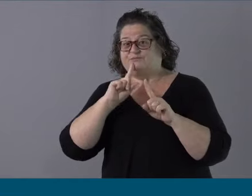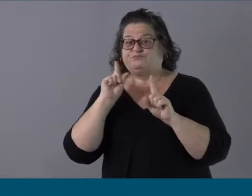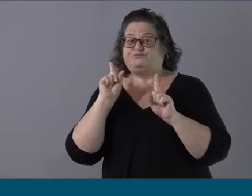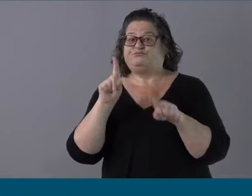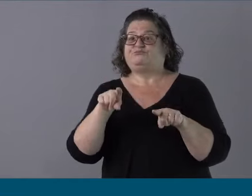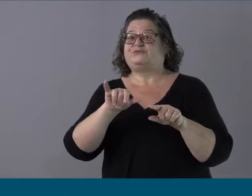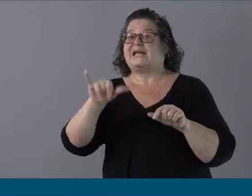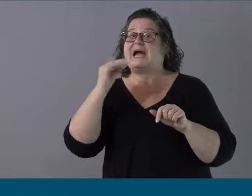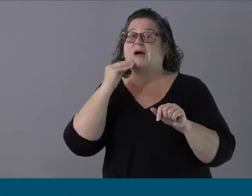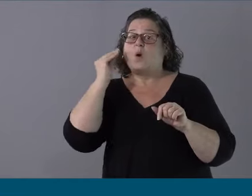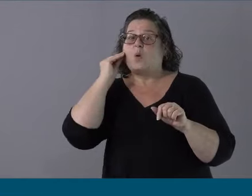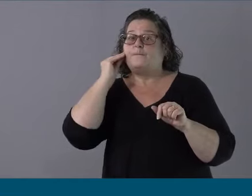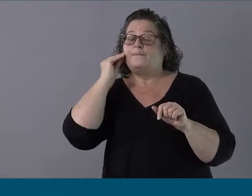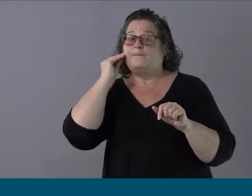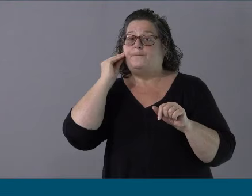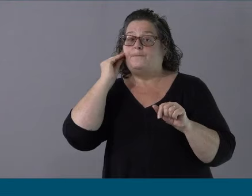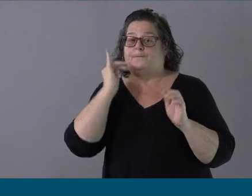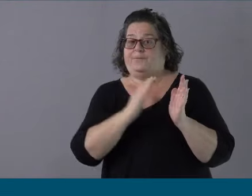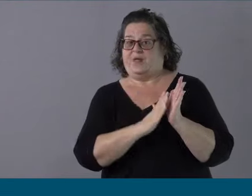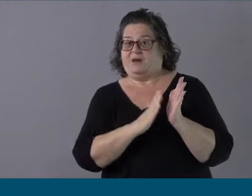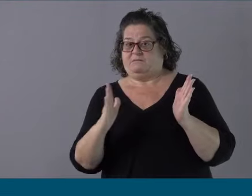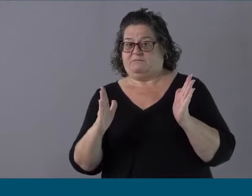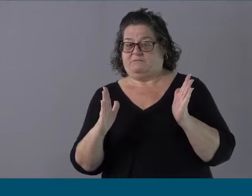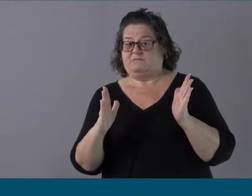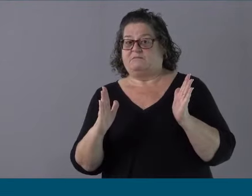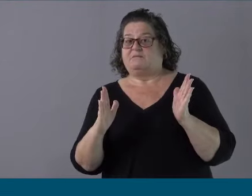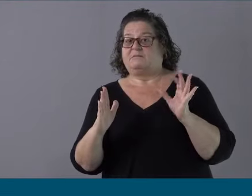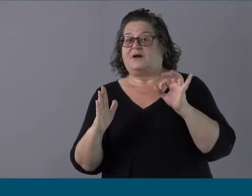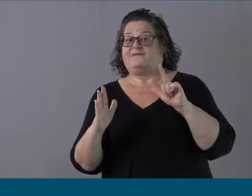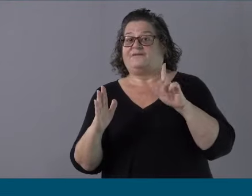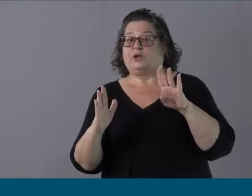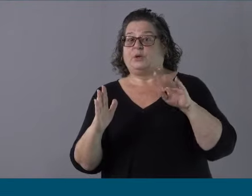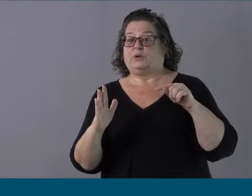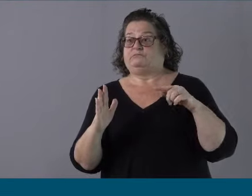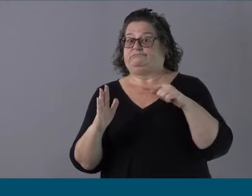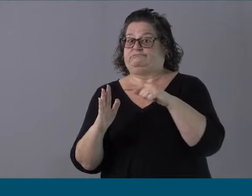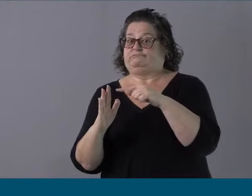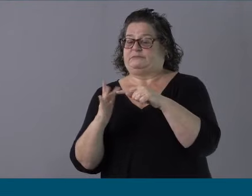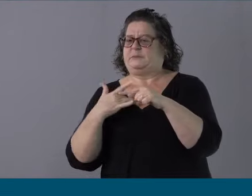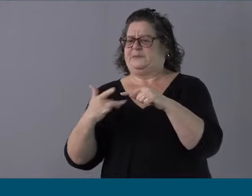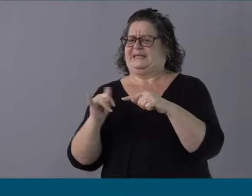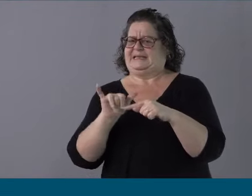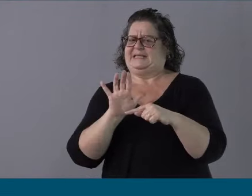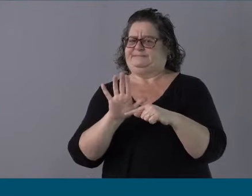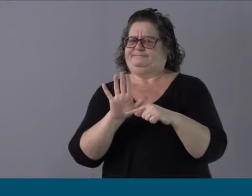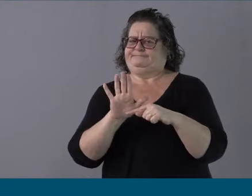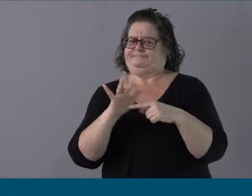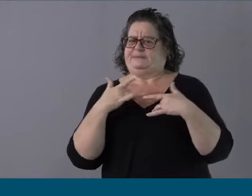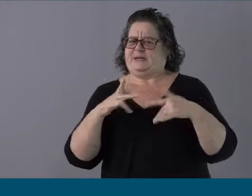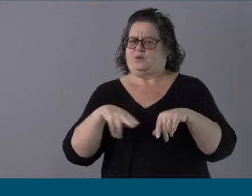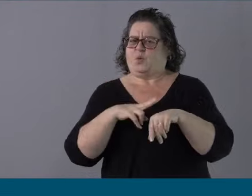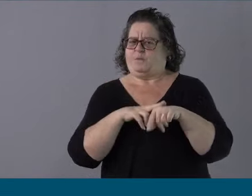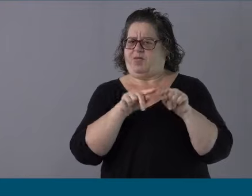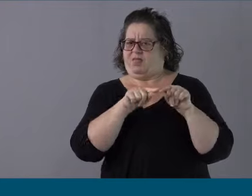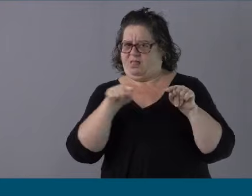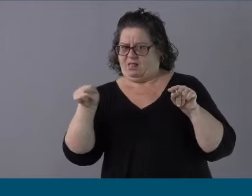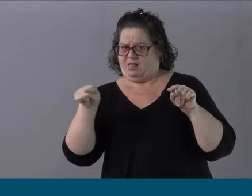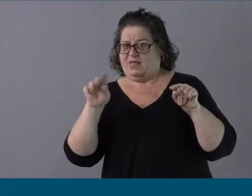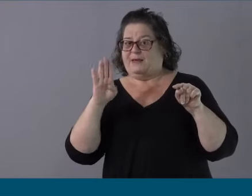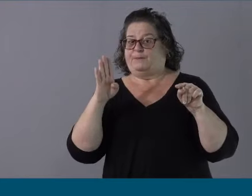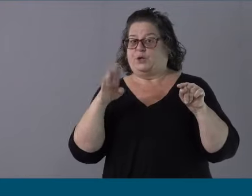the flu the entire time through this. Coming out of the stay-at-home order, if you watch the COVID line all